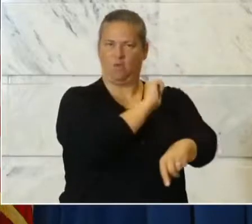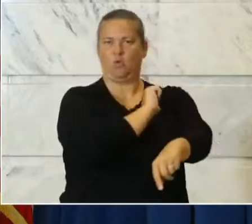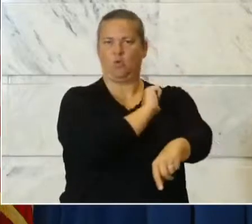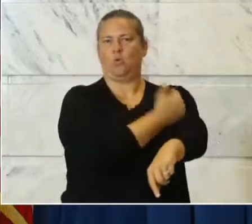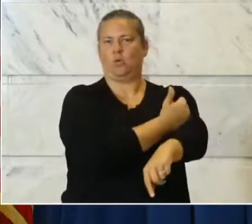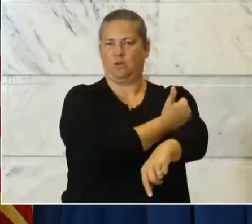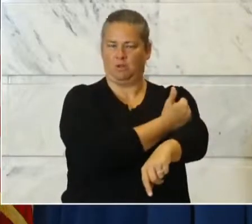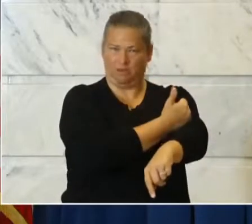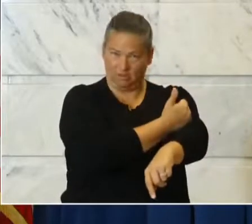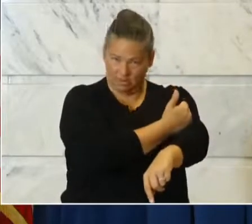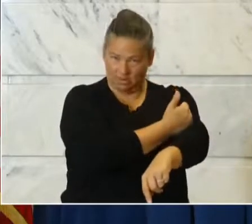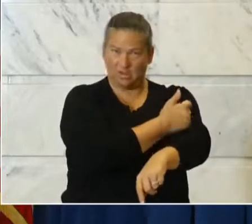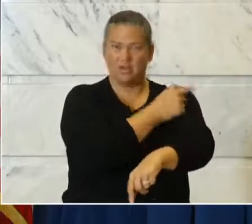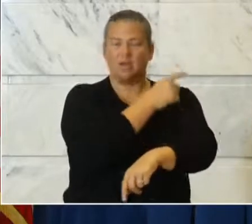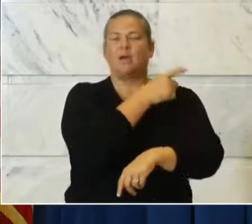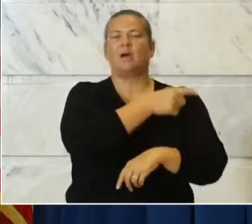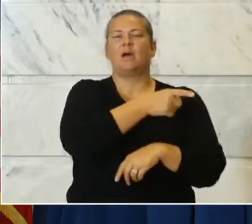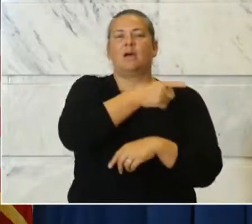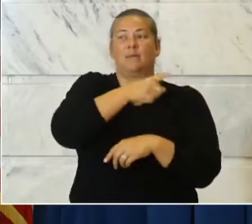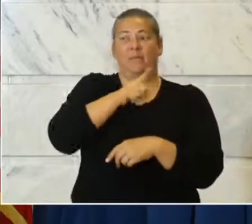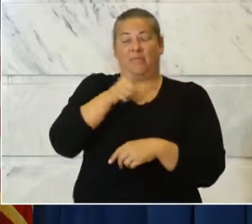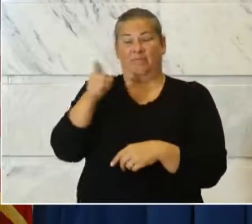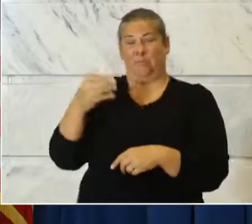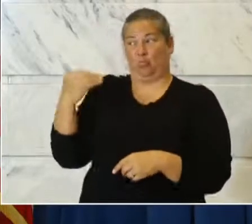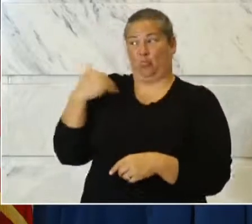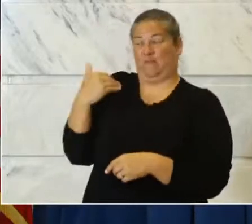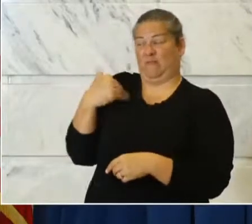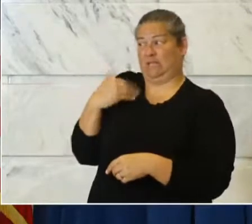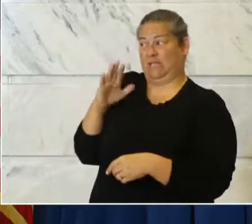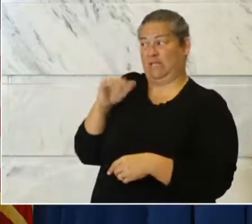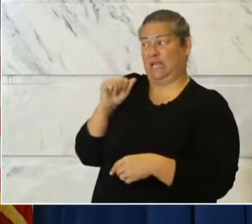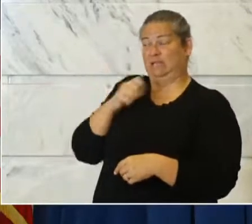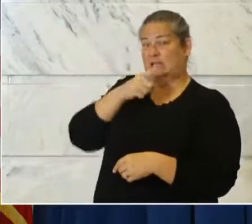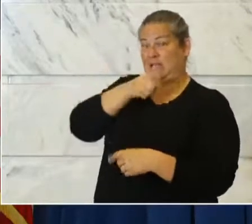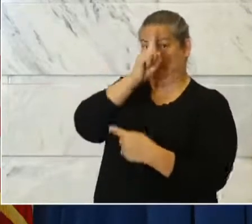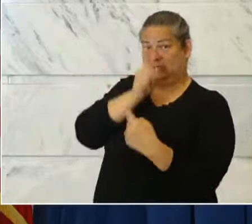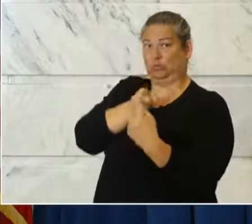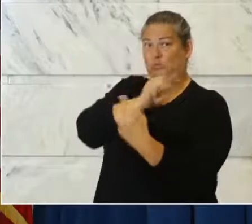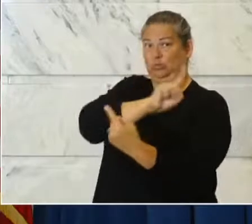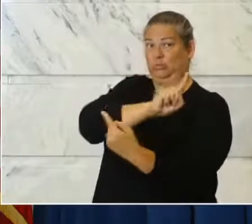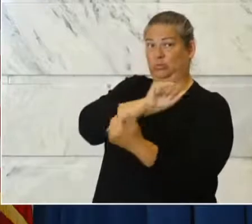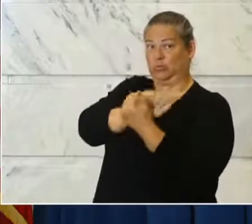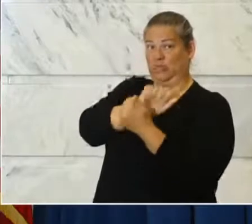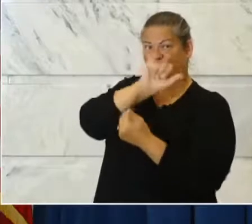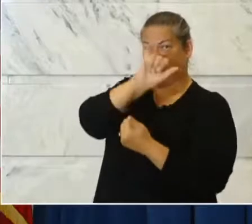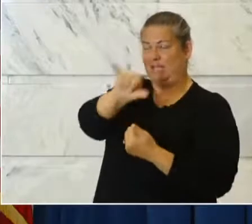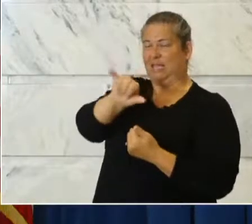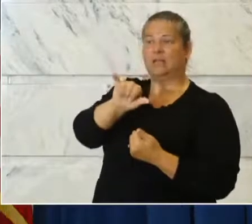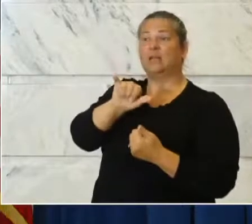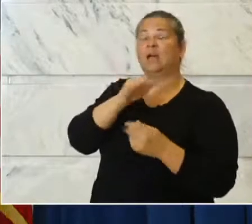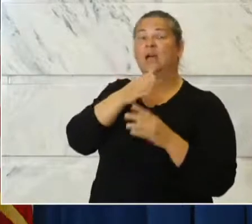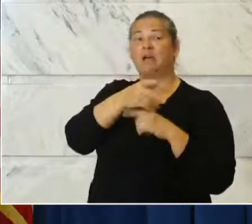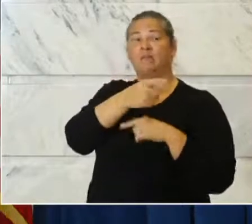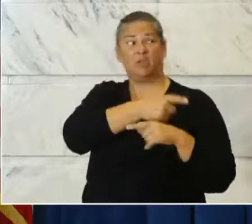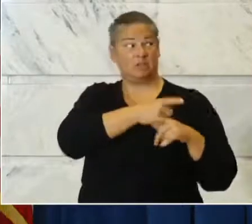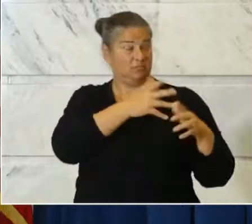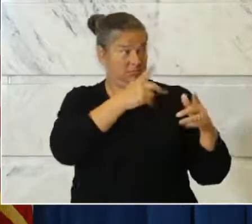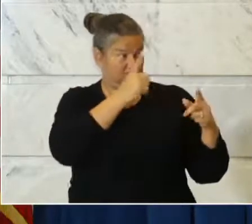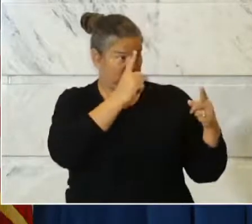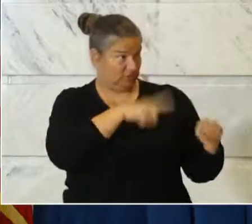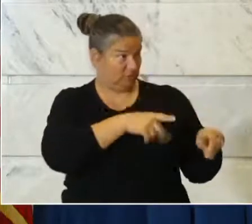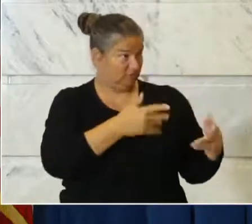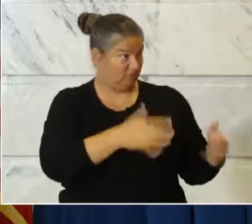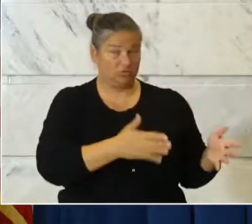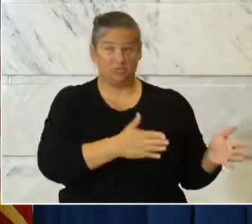It actually disagreed with the previous Sixth Circuit case about one of my orders. This thing is settled. Now, the fact that the